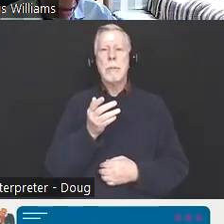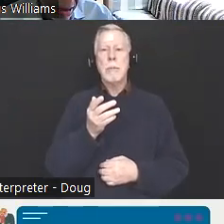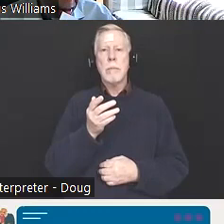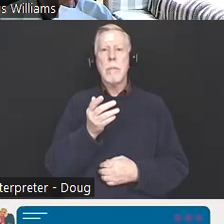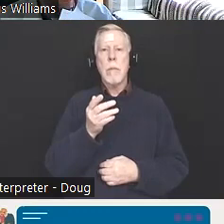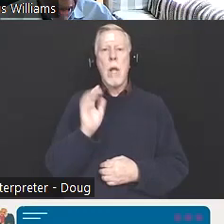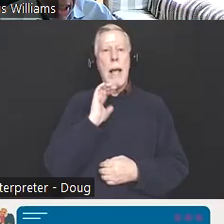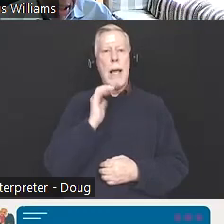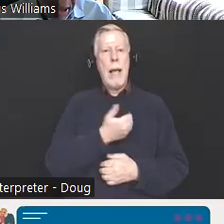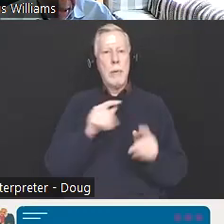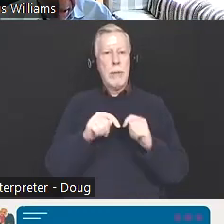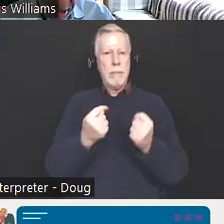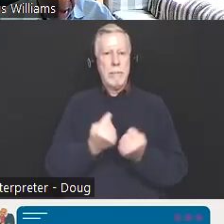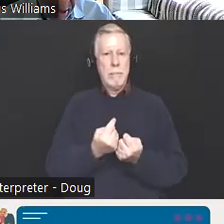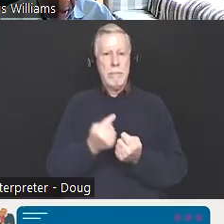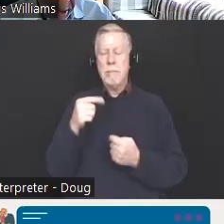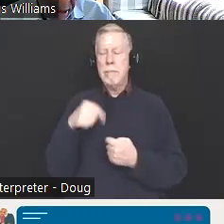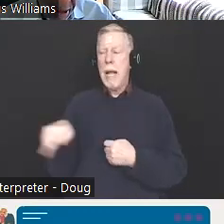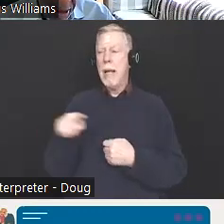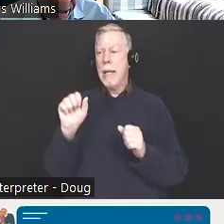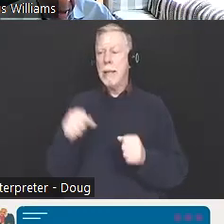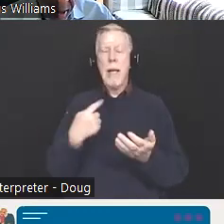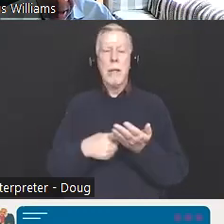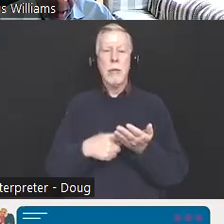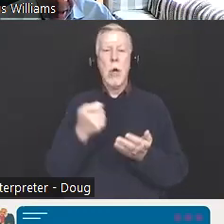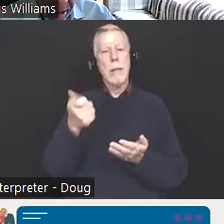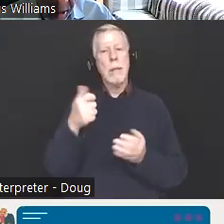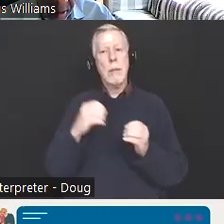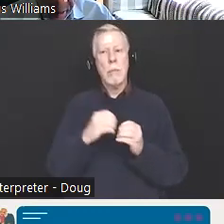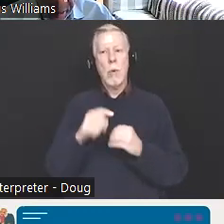our team and they can talk a little bit more about